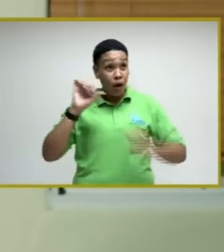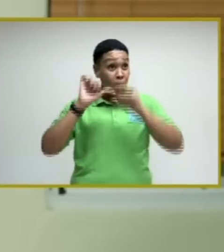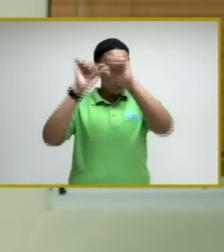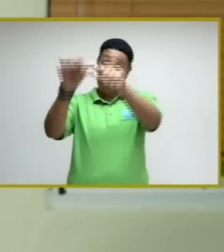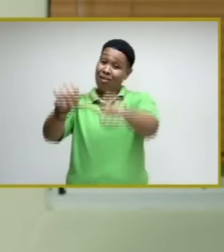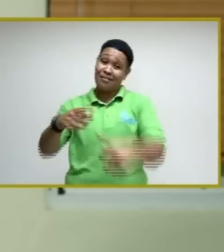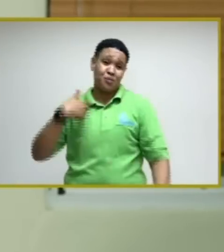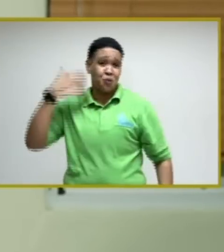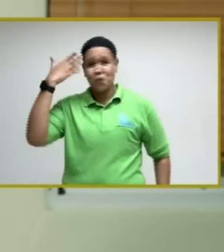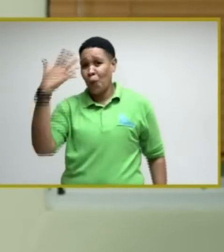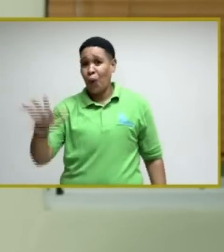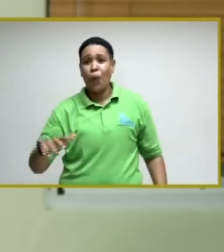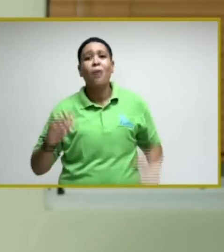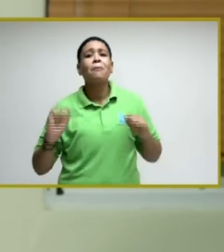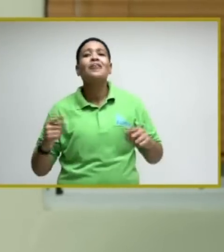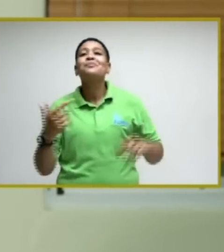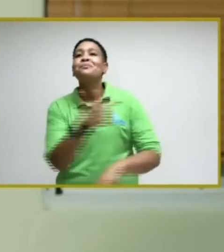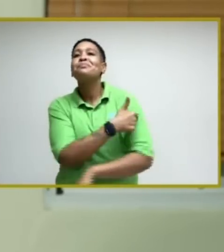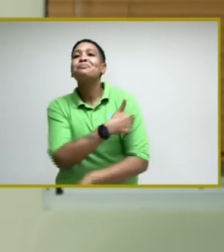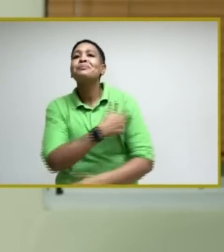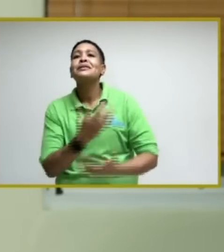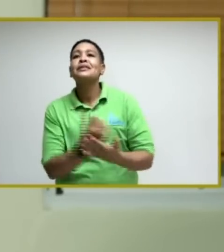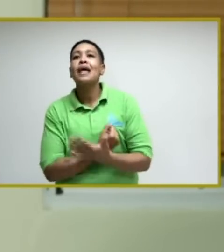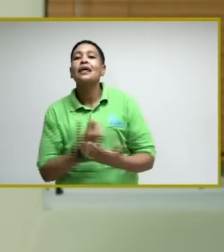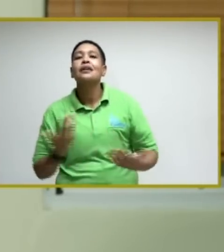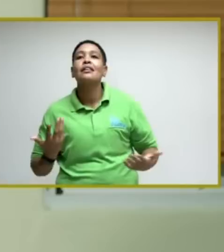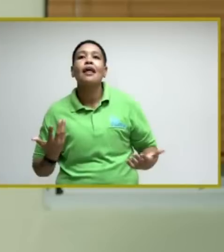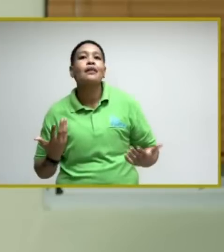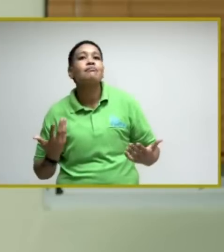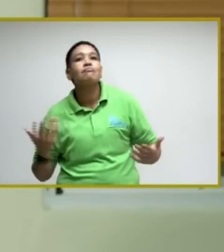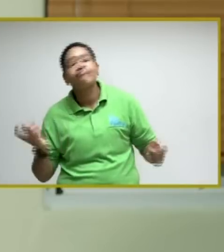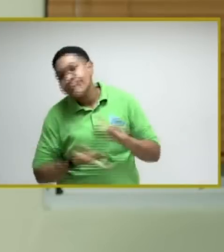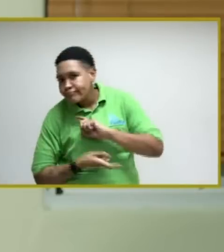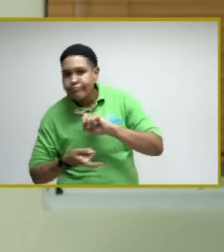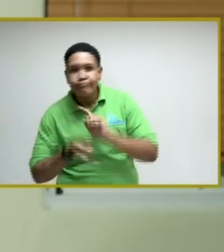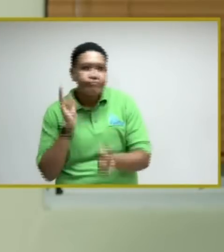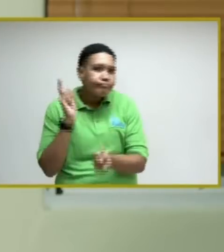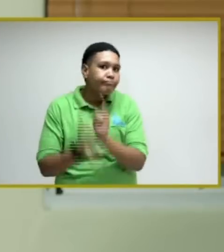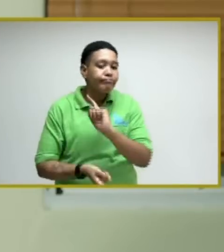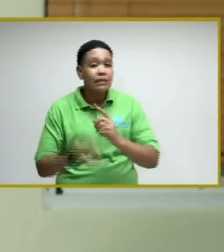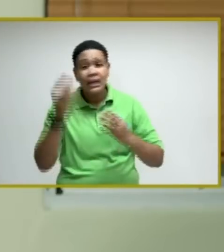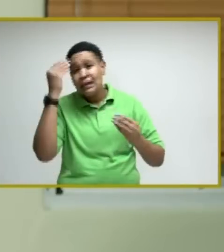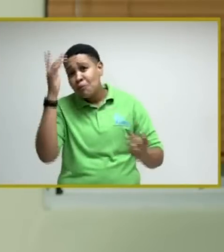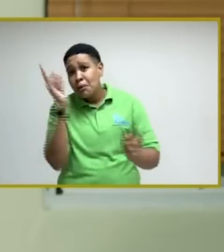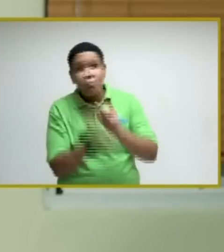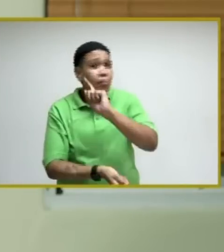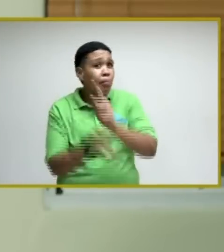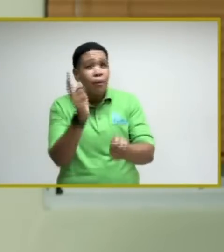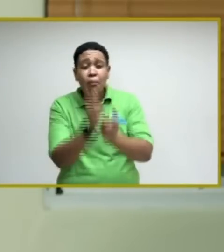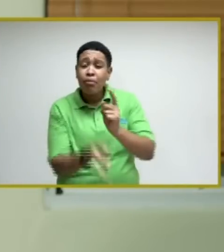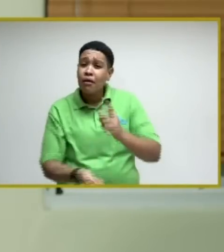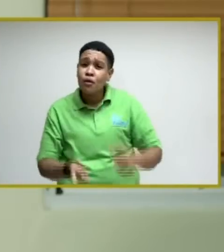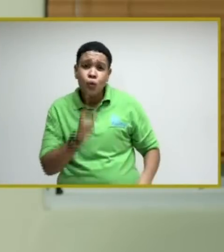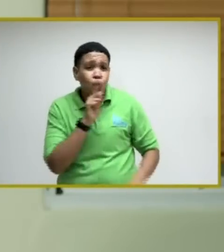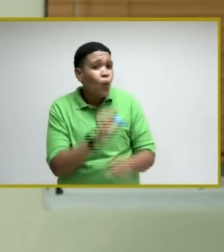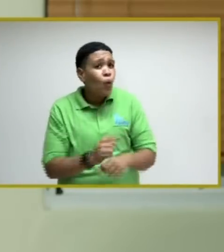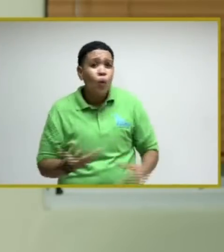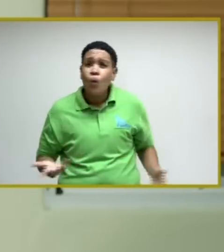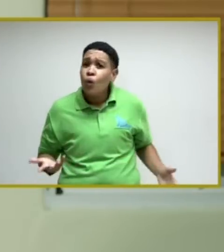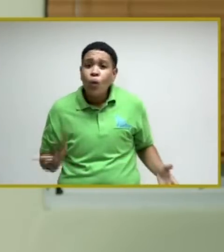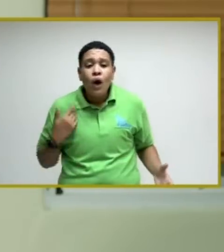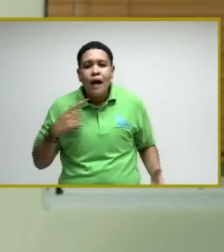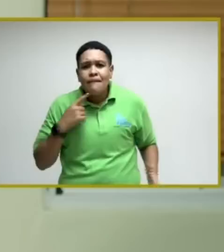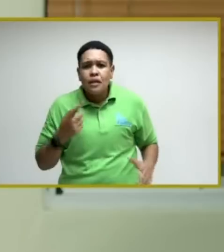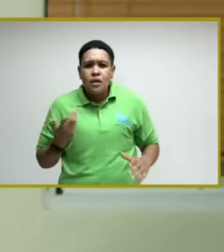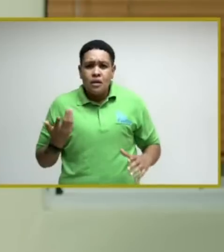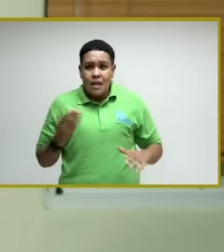So certainly the information is changing, and we have to revise what is the level of protection. What